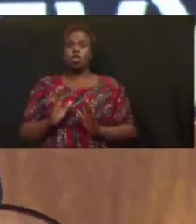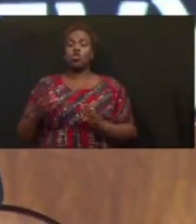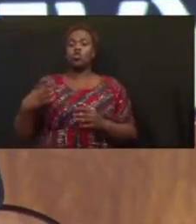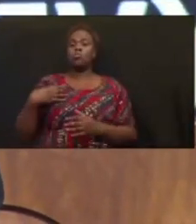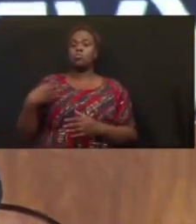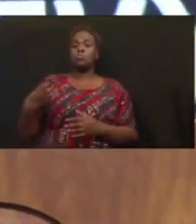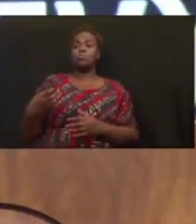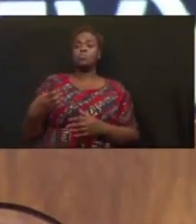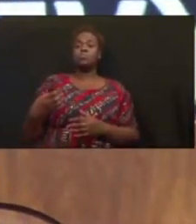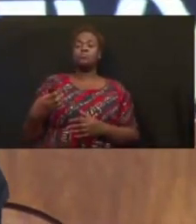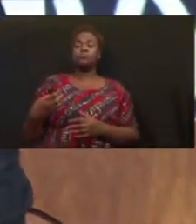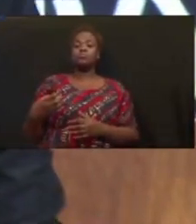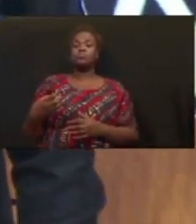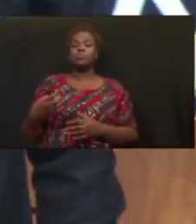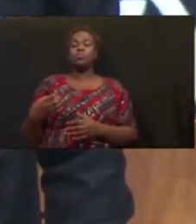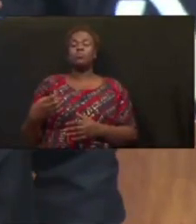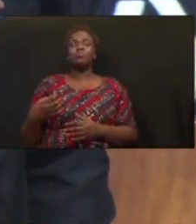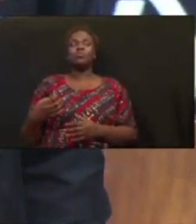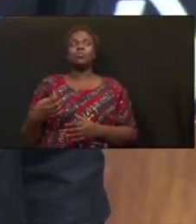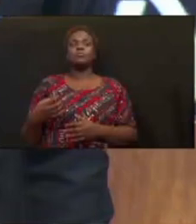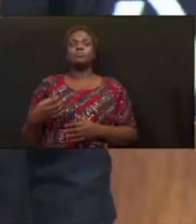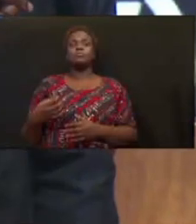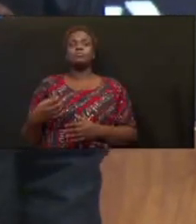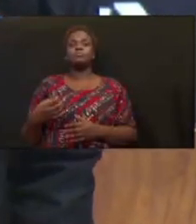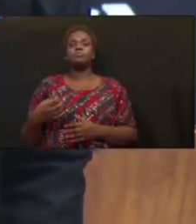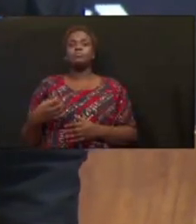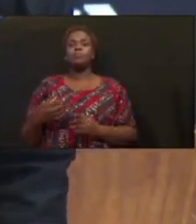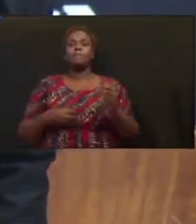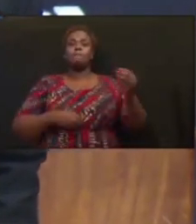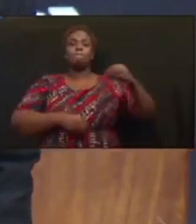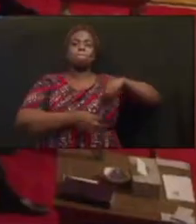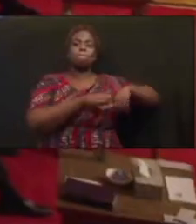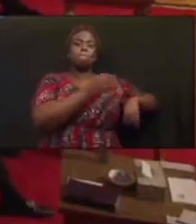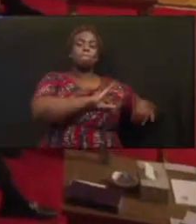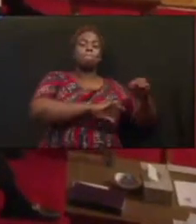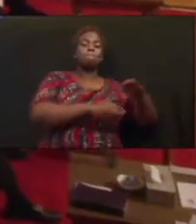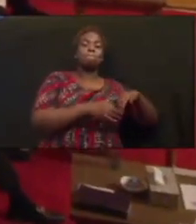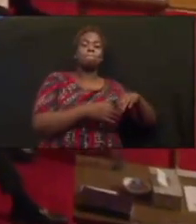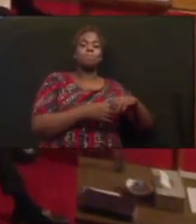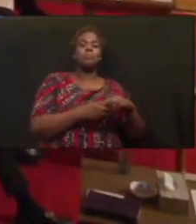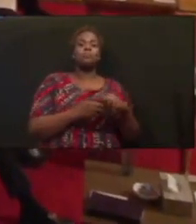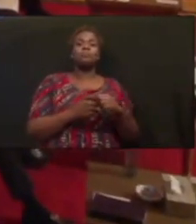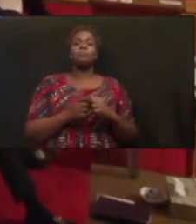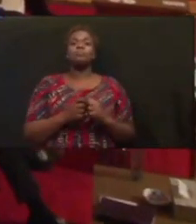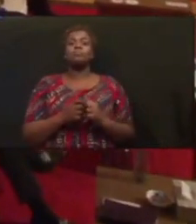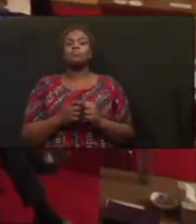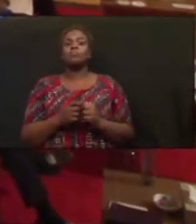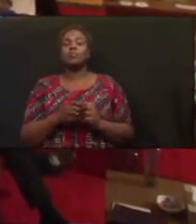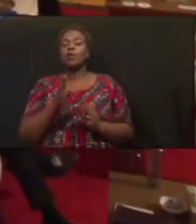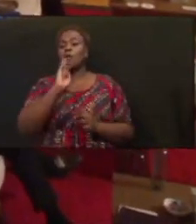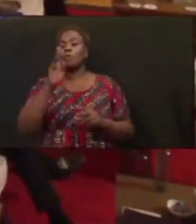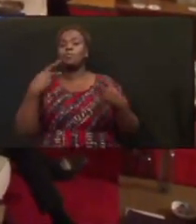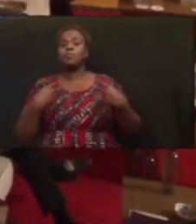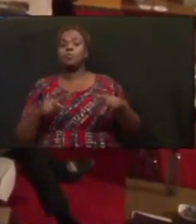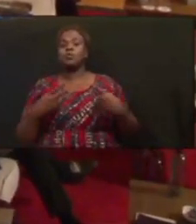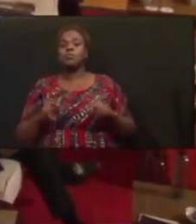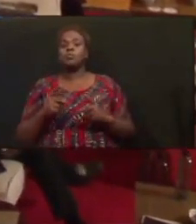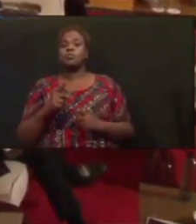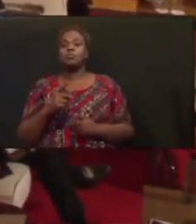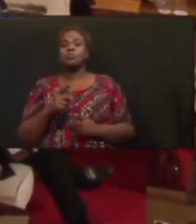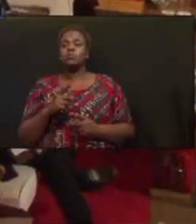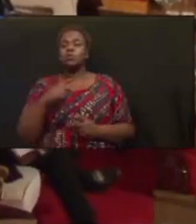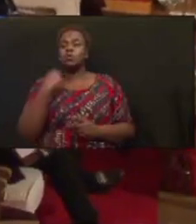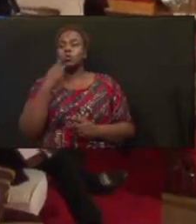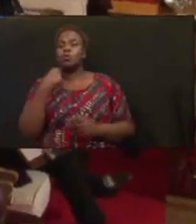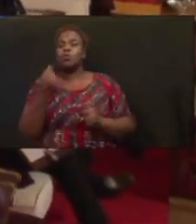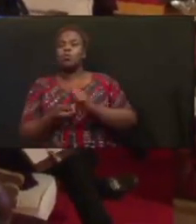people. Kingdom financiers are more than investors. Kingdom financiers are men who have done